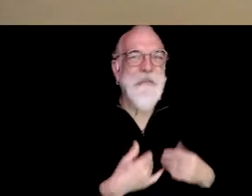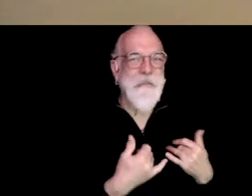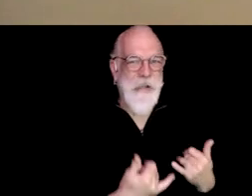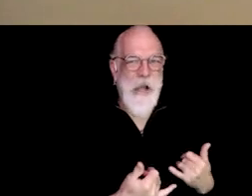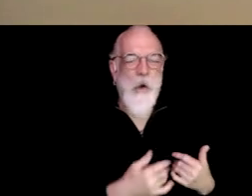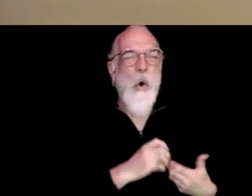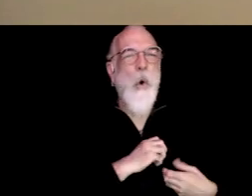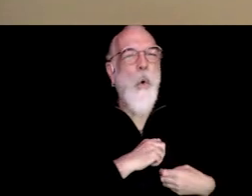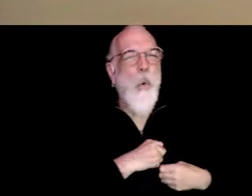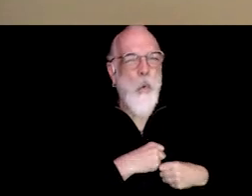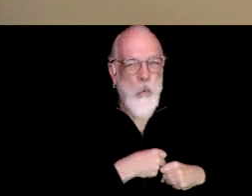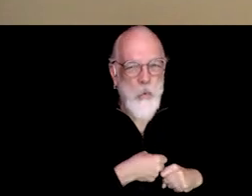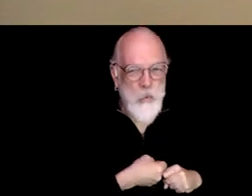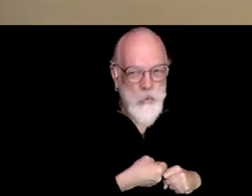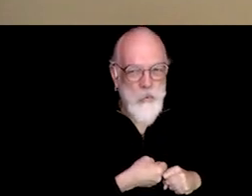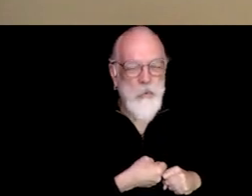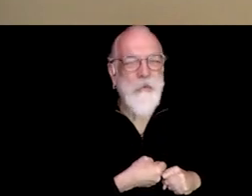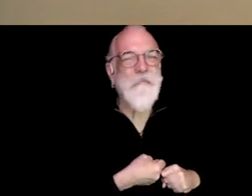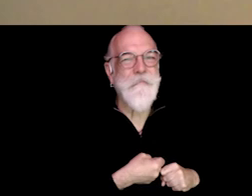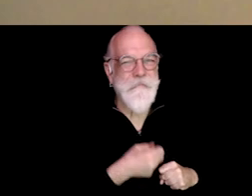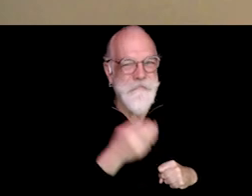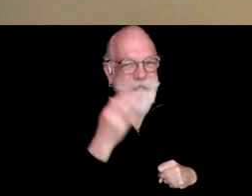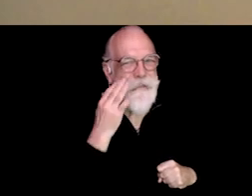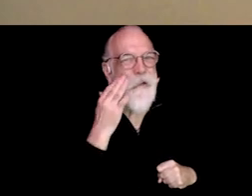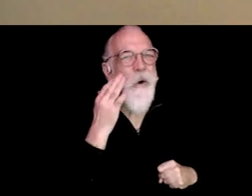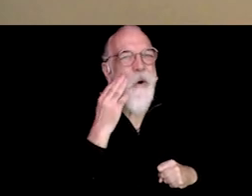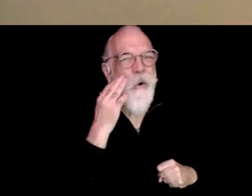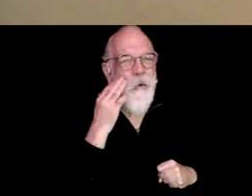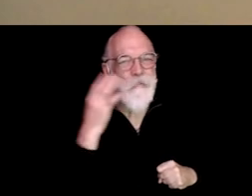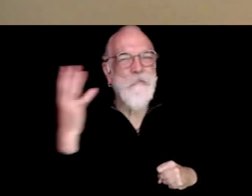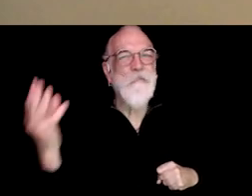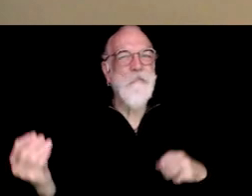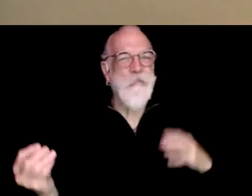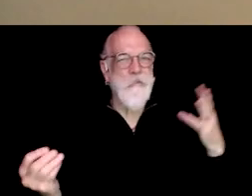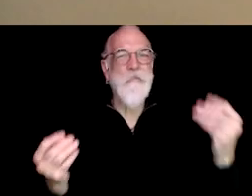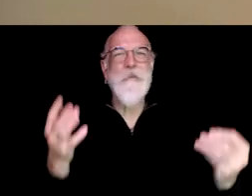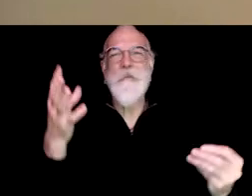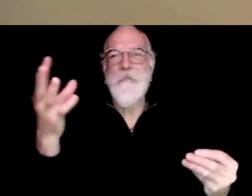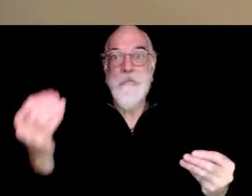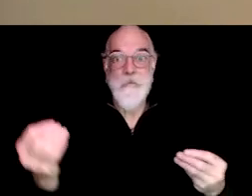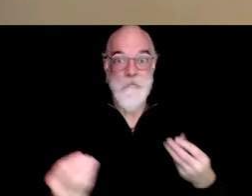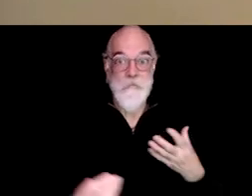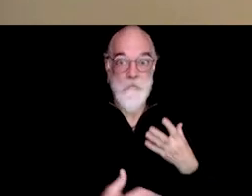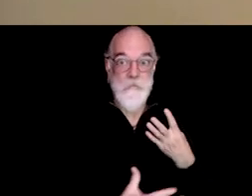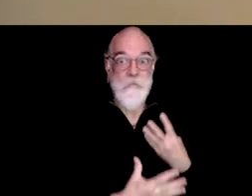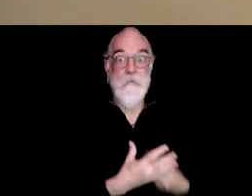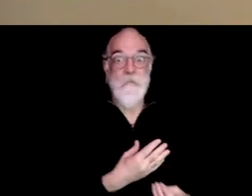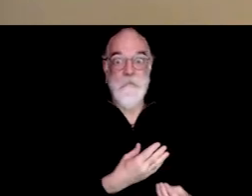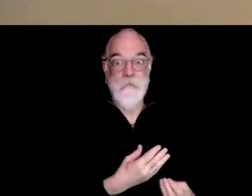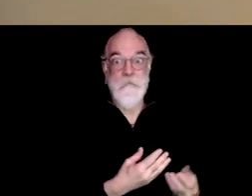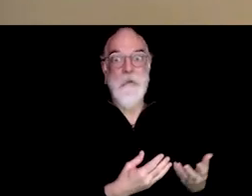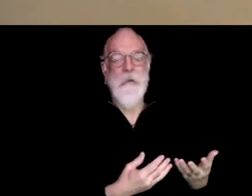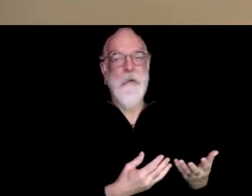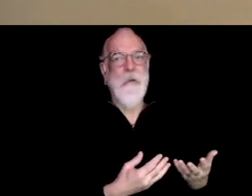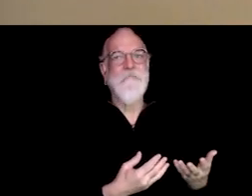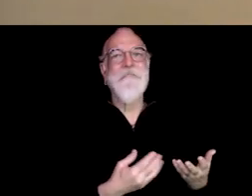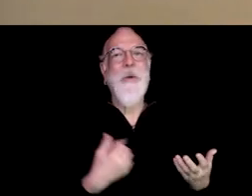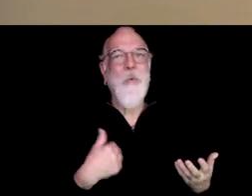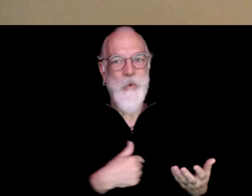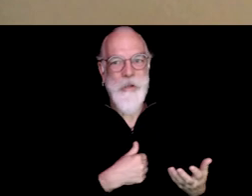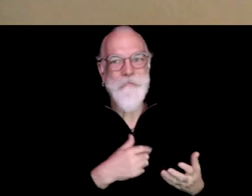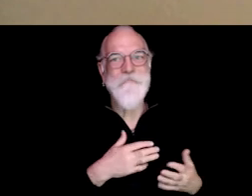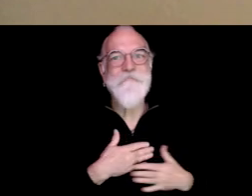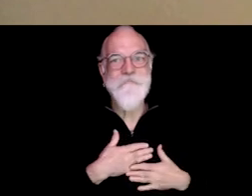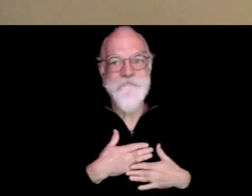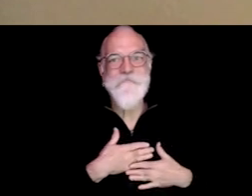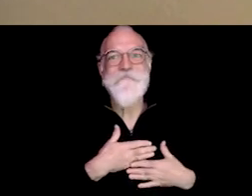own species. And so we are having to acknowledge